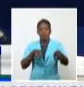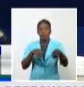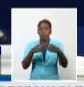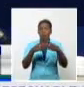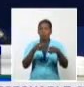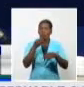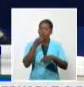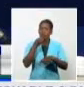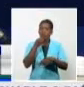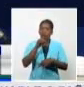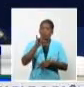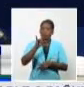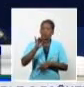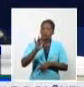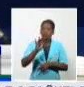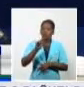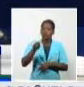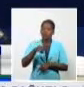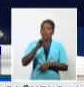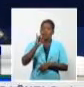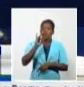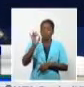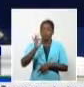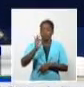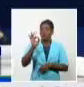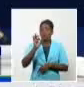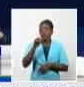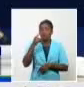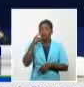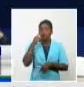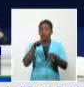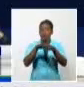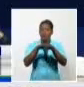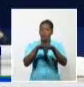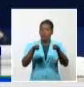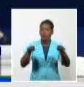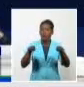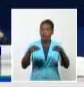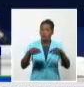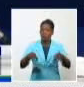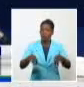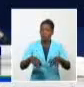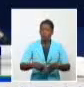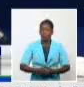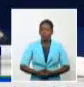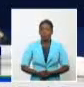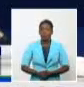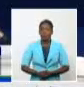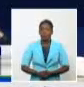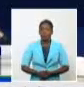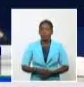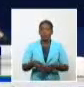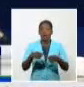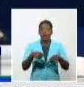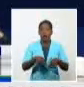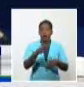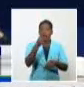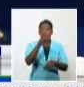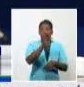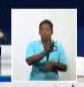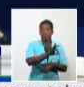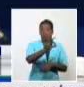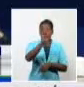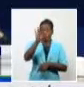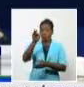before, and with the 3 deceased today, we regret that 64 people